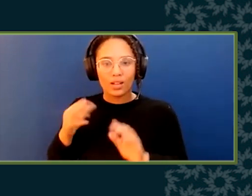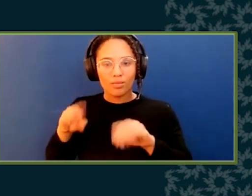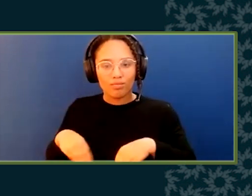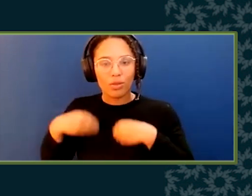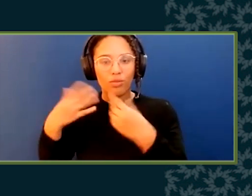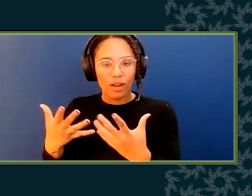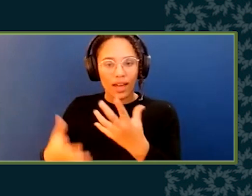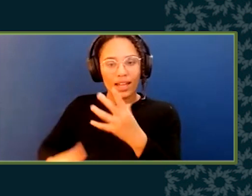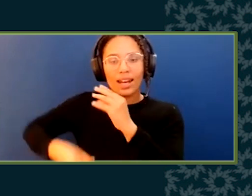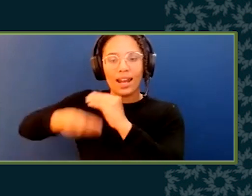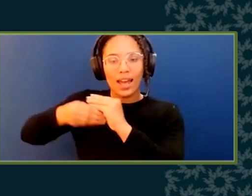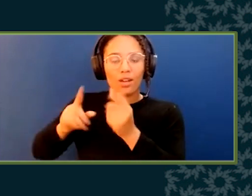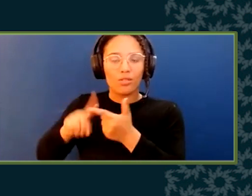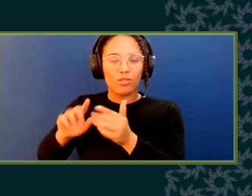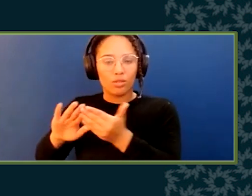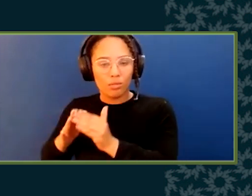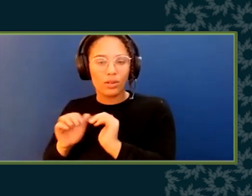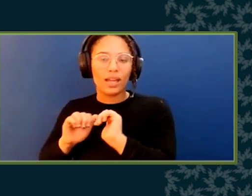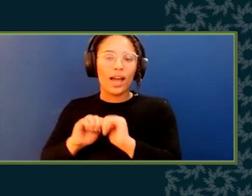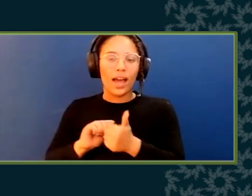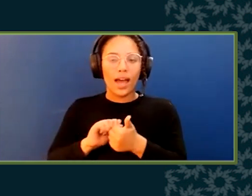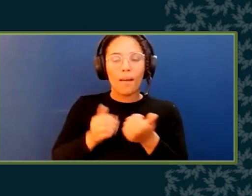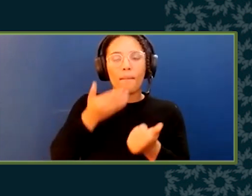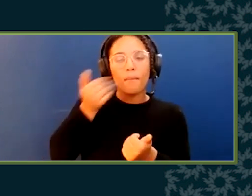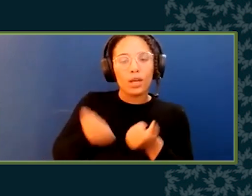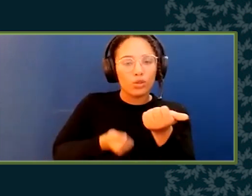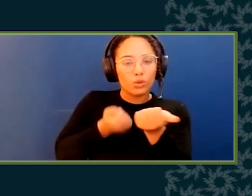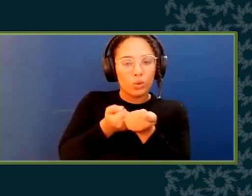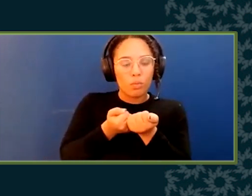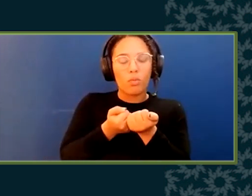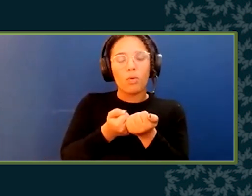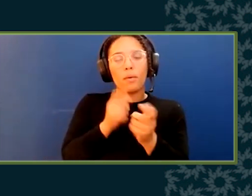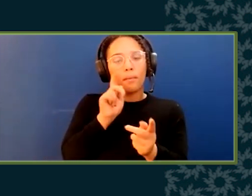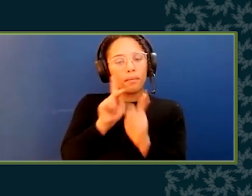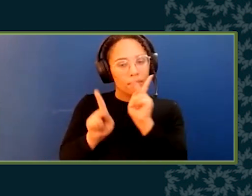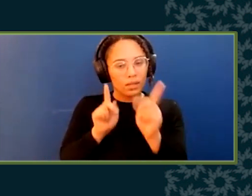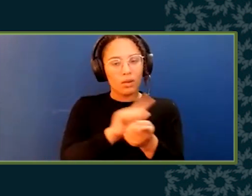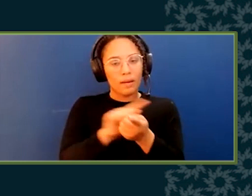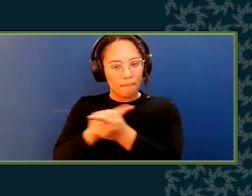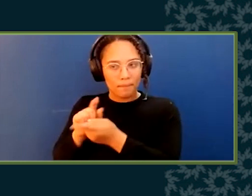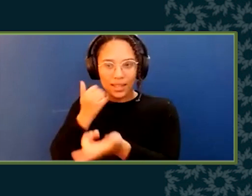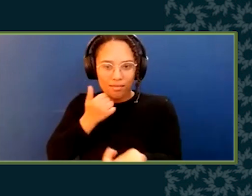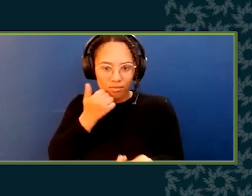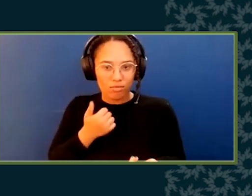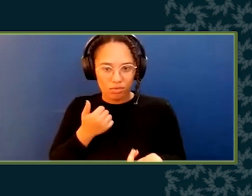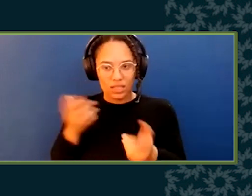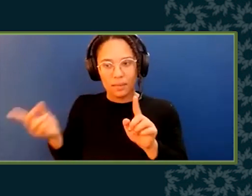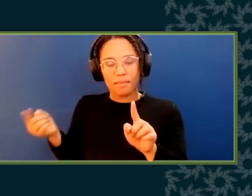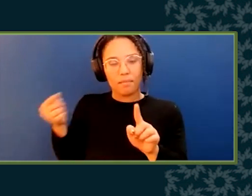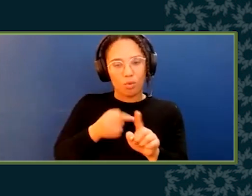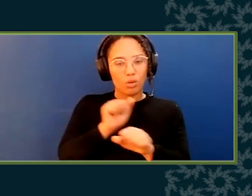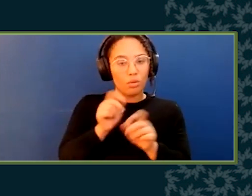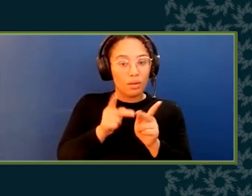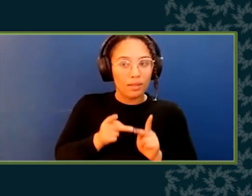value to people that I meet on a day-to-day, and as bringing it back to the workplace, to my colleagues, to my friends,